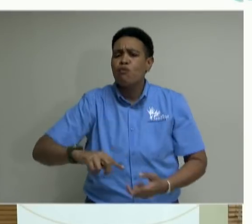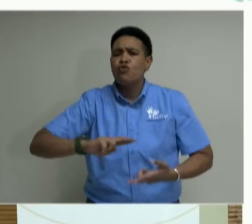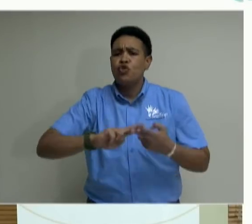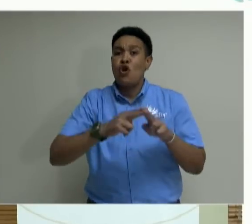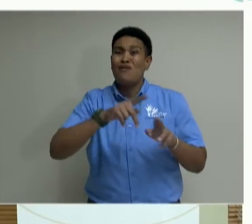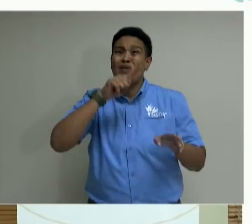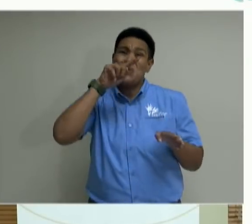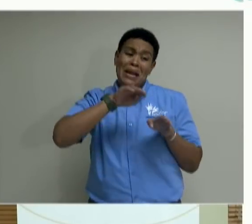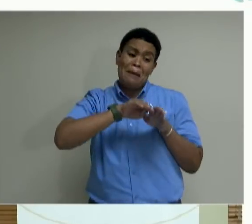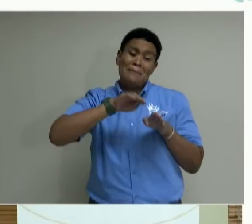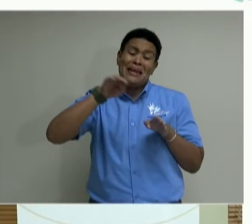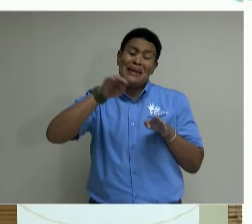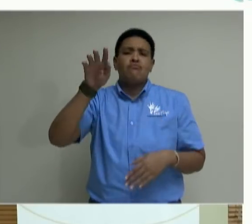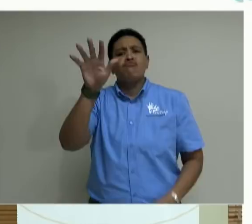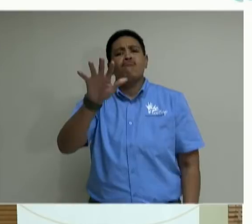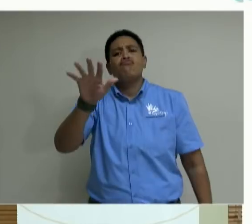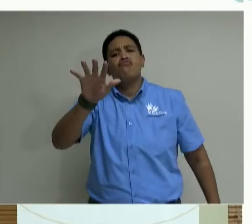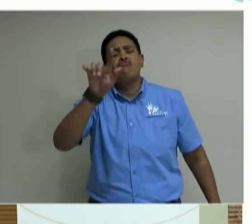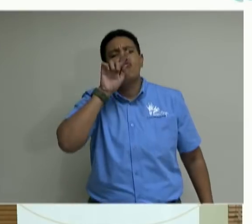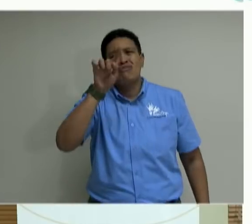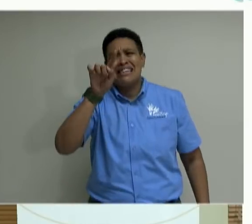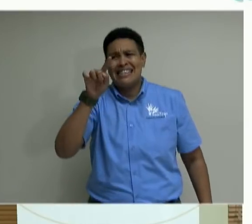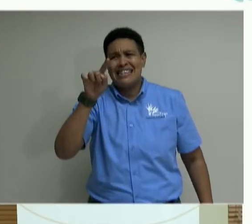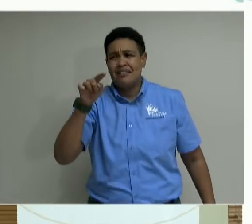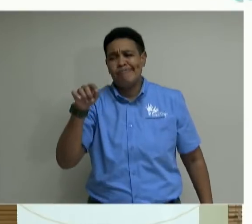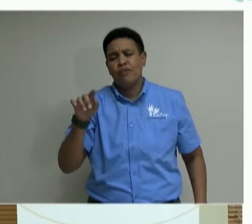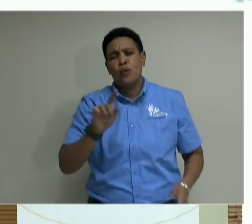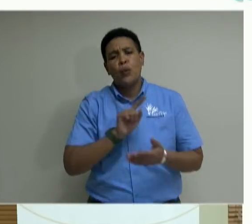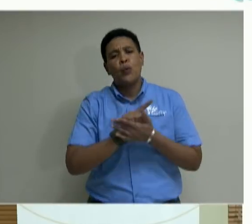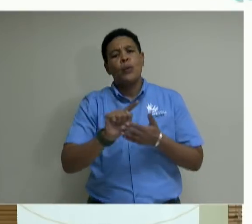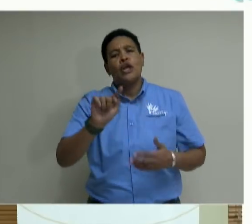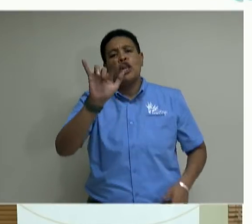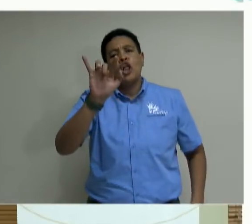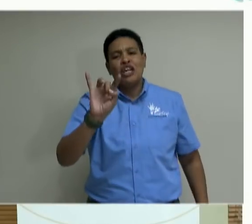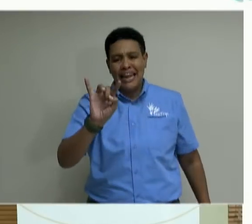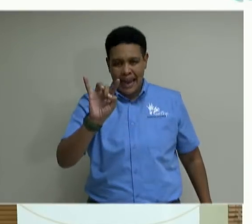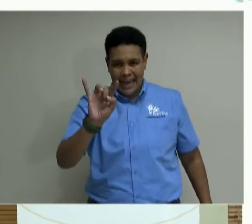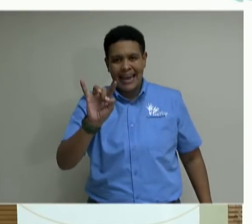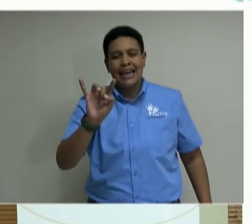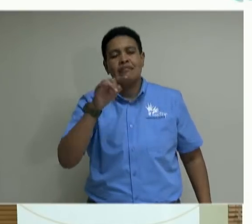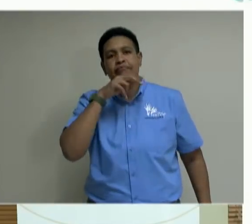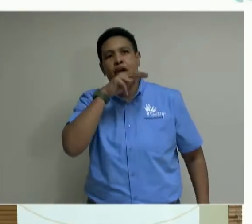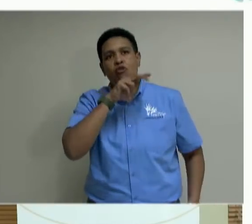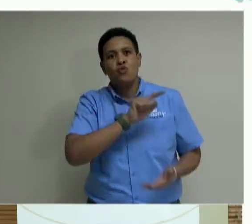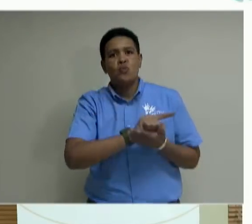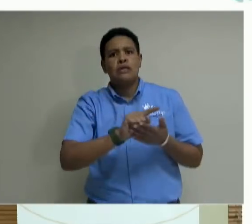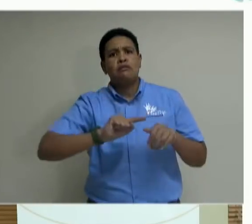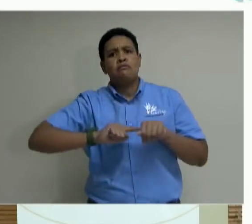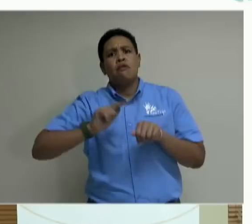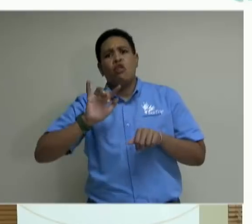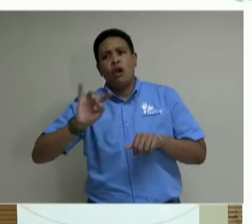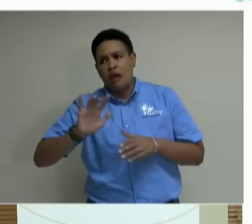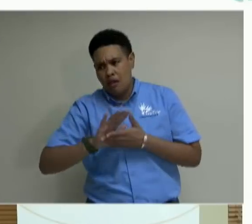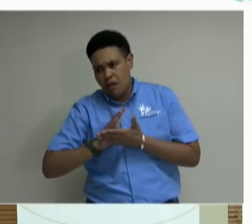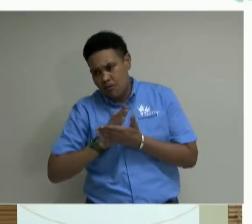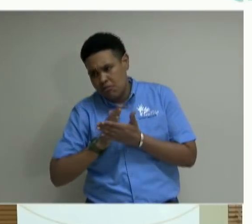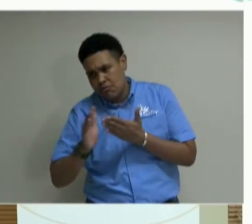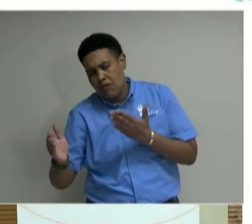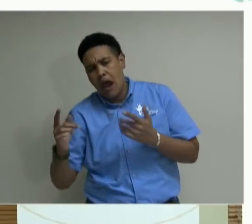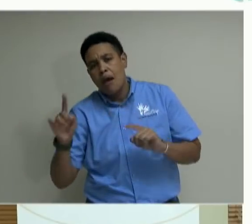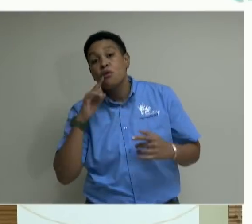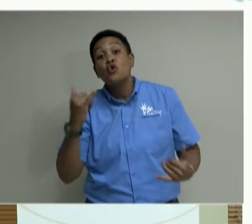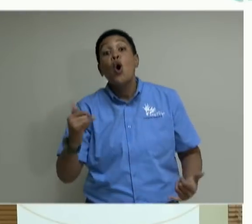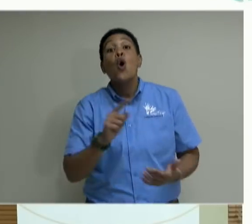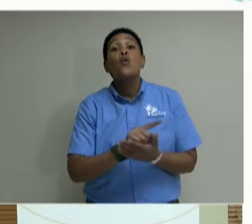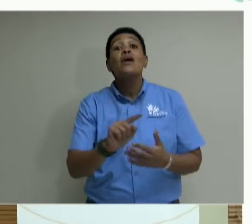peaked at about the epidemiological week 38. We are now at epi week 45, and we can see that we